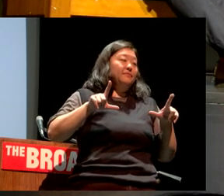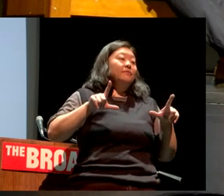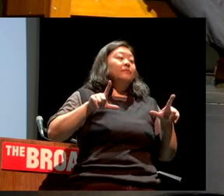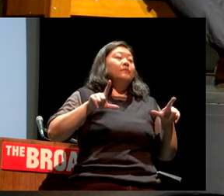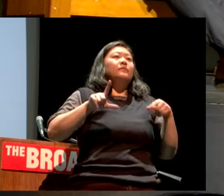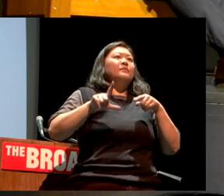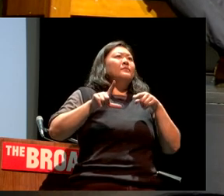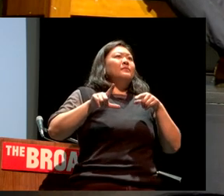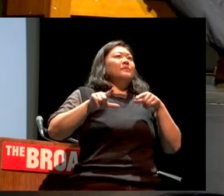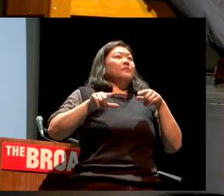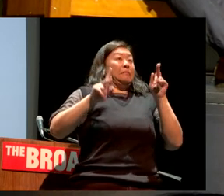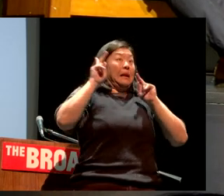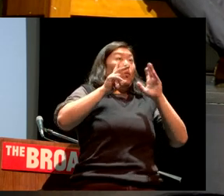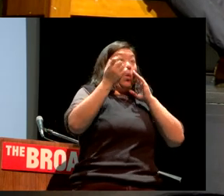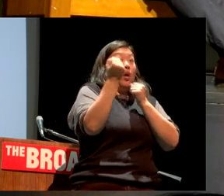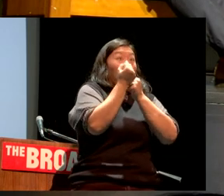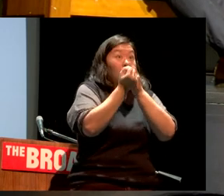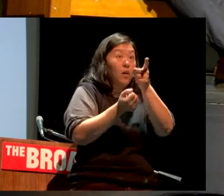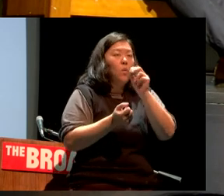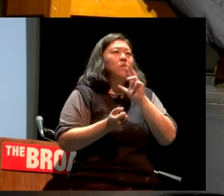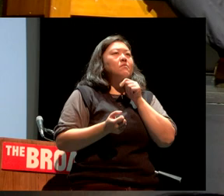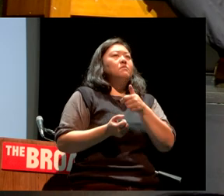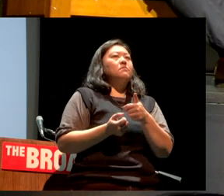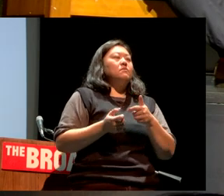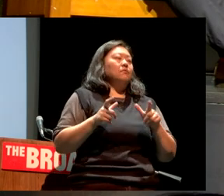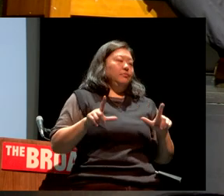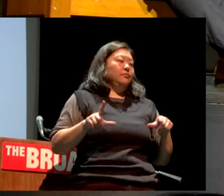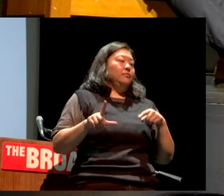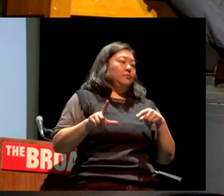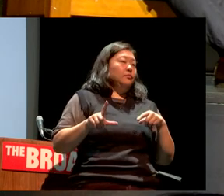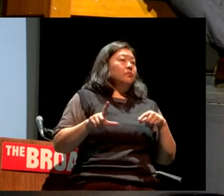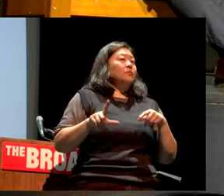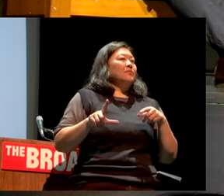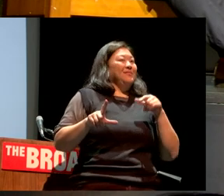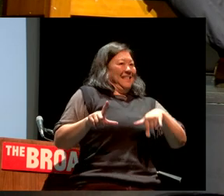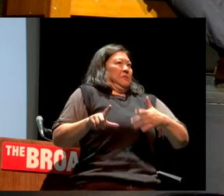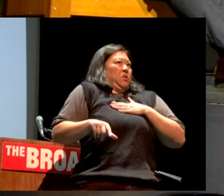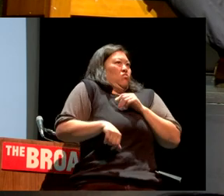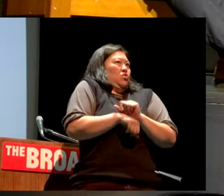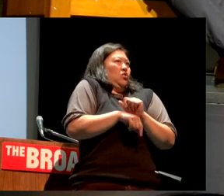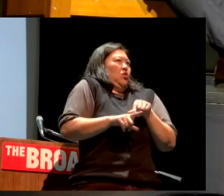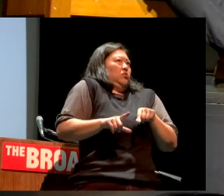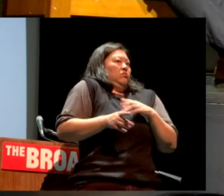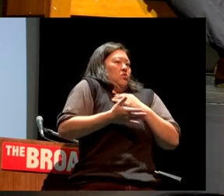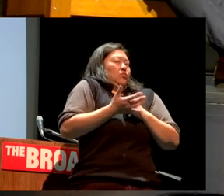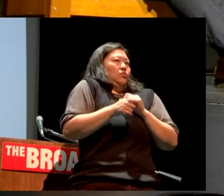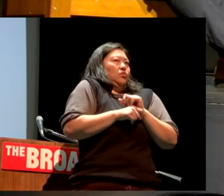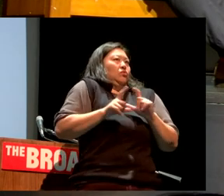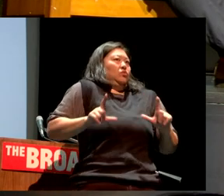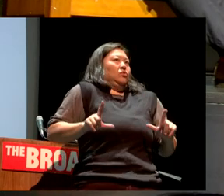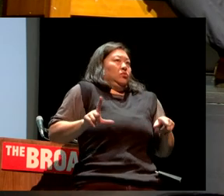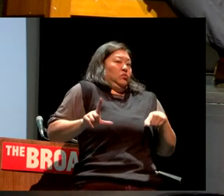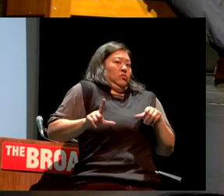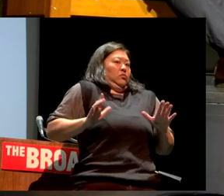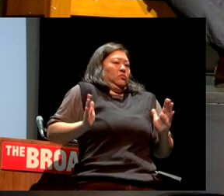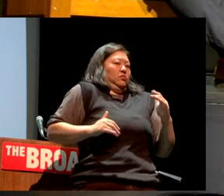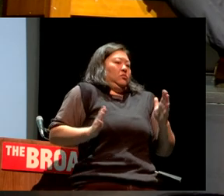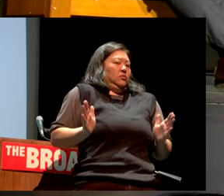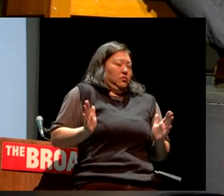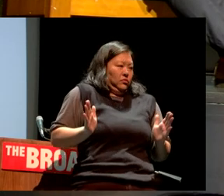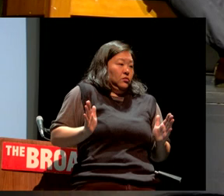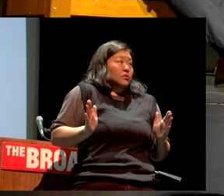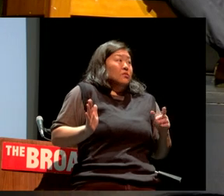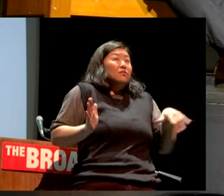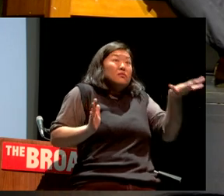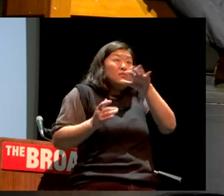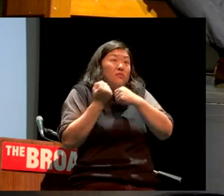think pixel art as an art form has always been very, very expressive. But in NFTs, you know, it's going to be a part, you know, part of it, just like there will be pixel